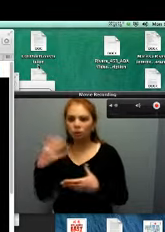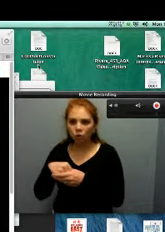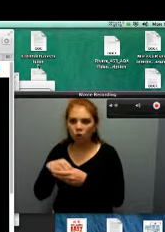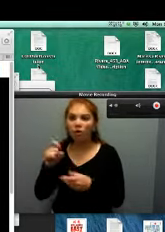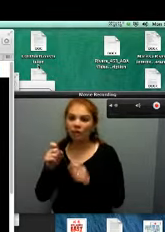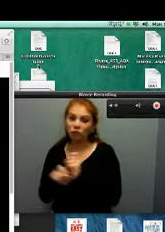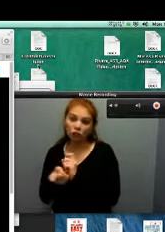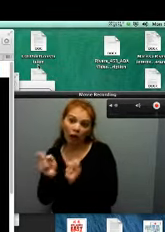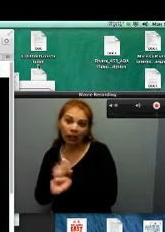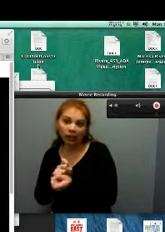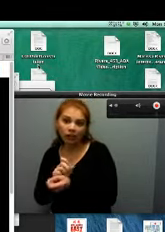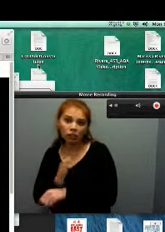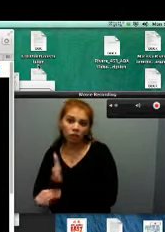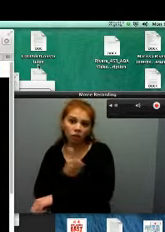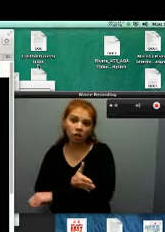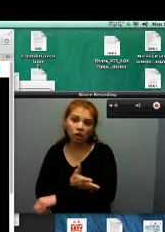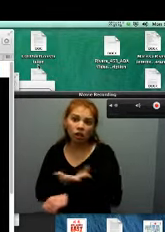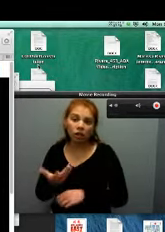change.